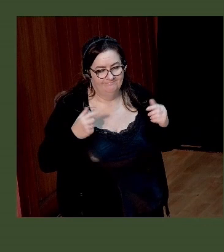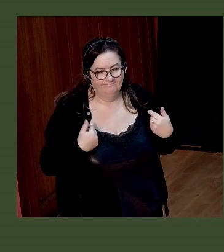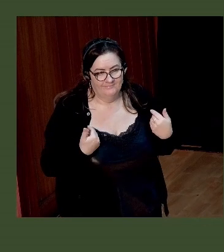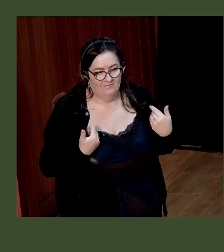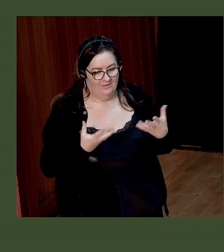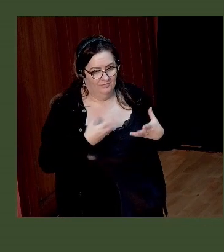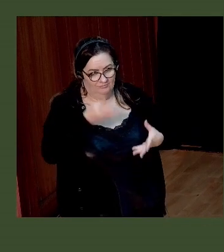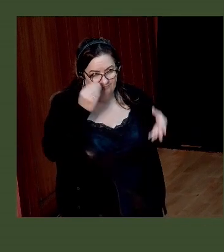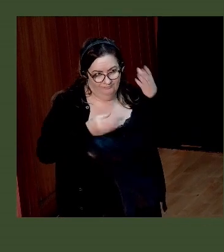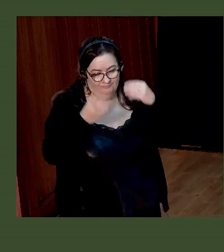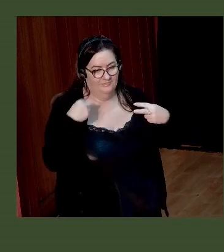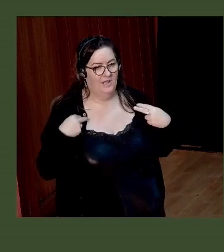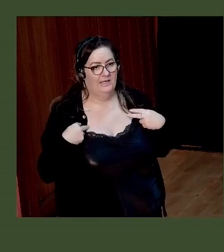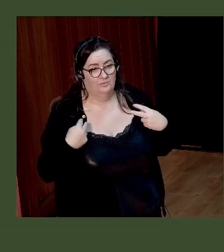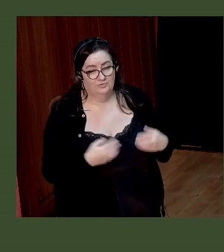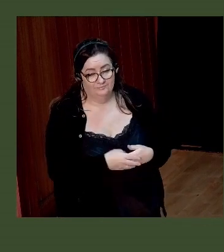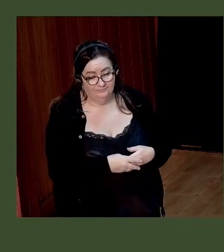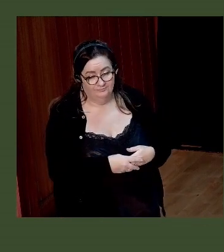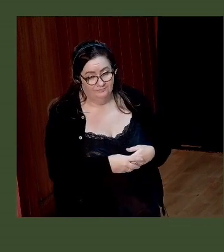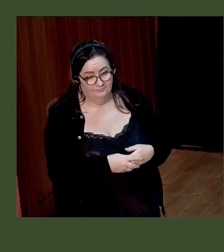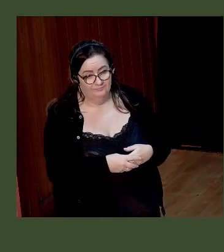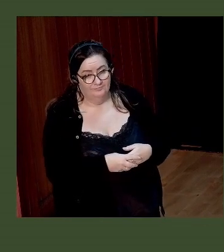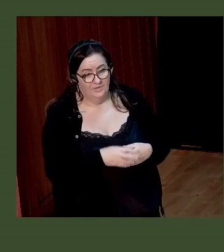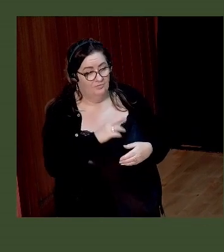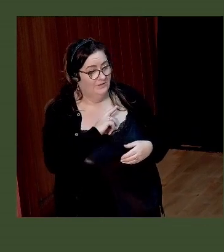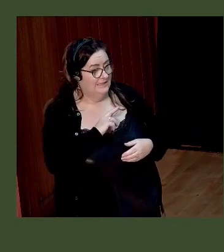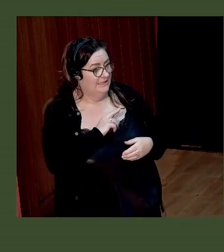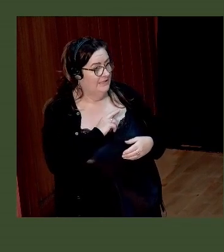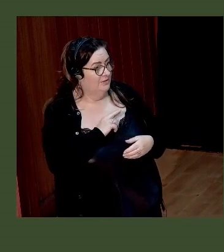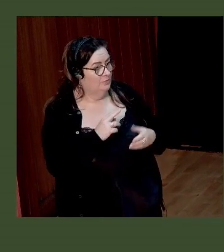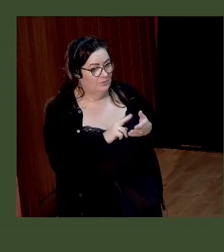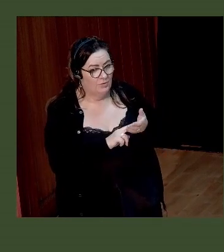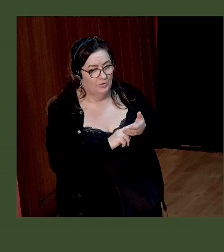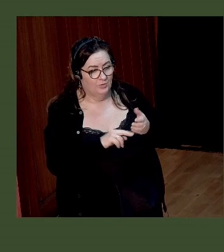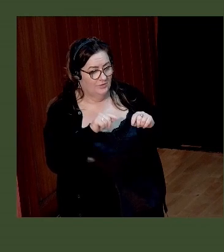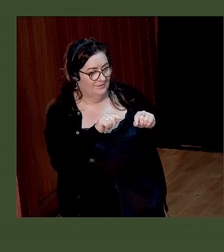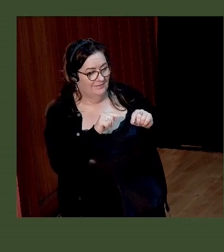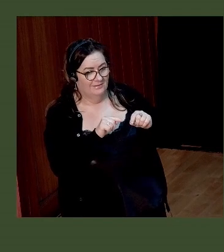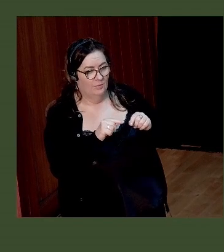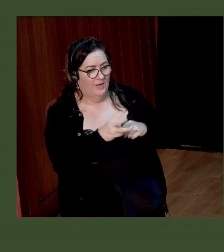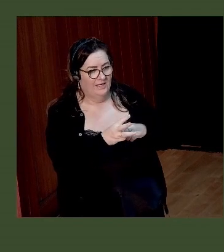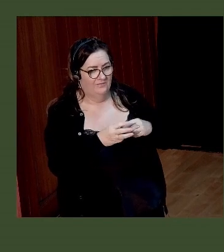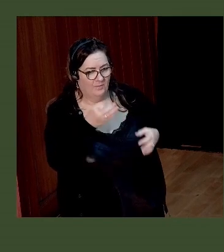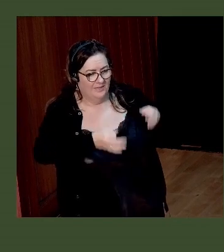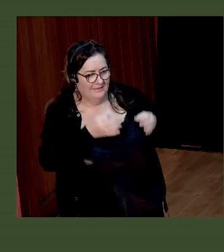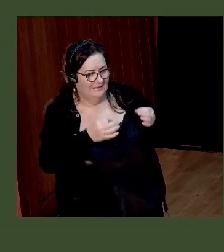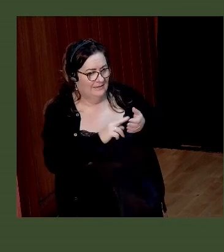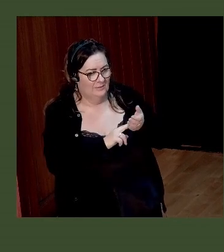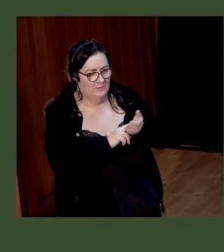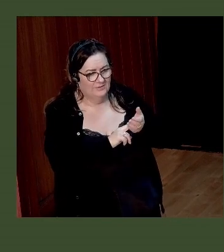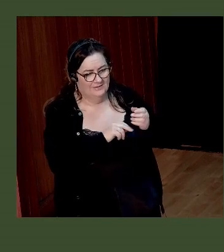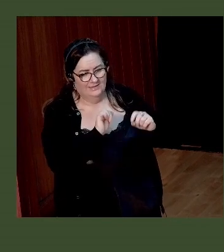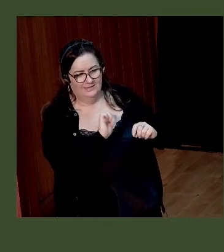of acquiring the language. It was a tool of propaganda, using the language in the Dáil, not evidence of a lingua